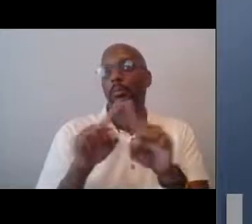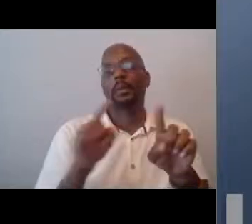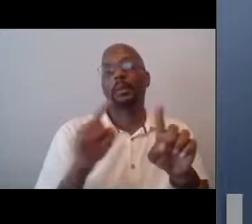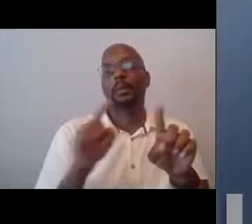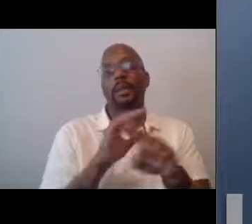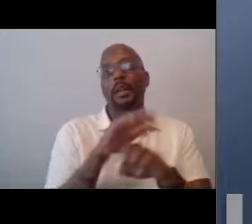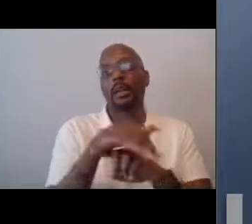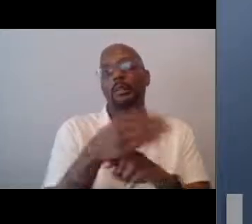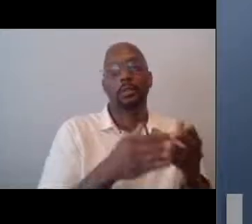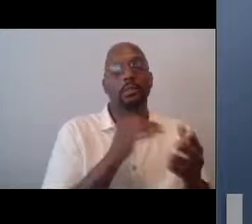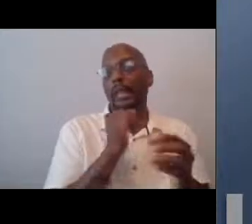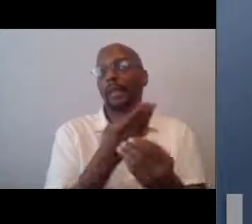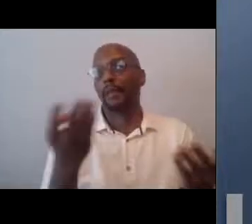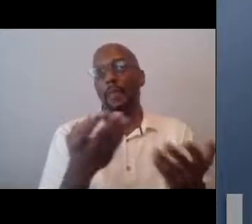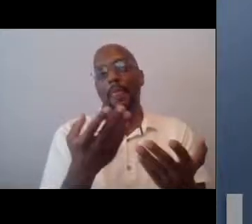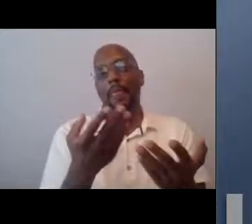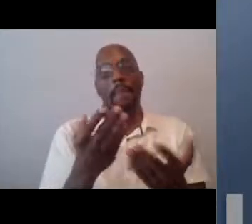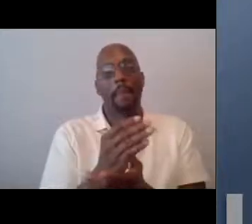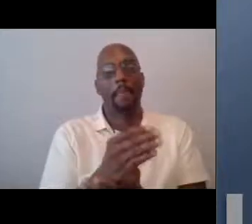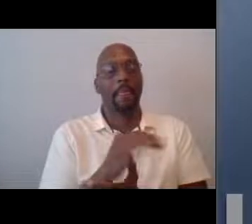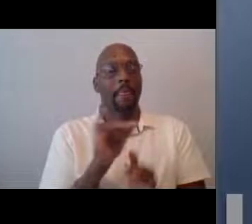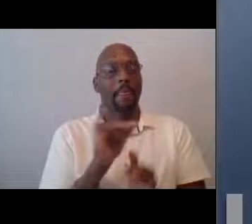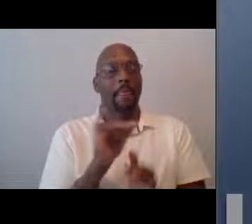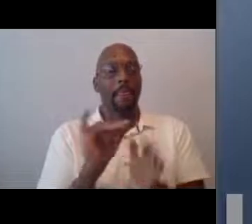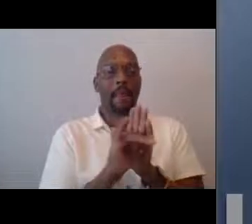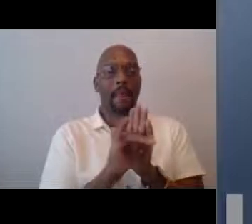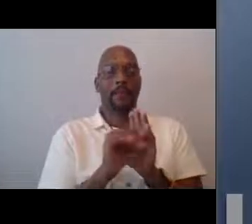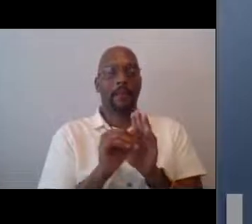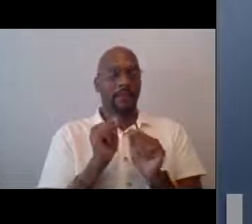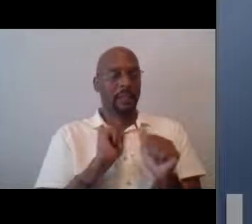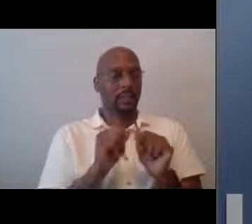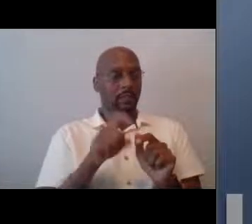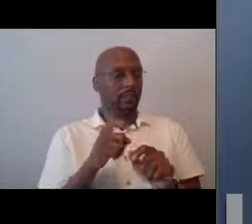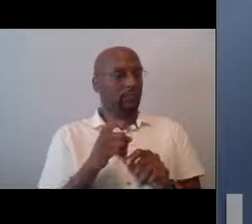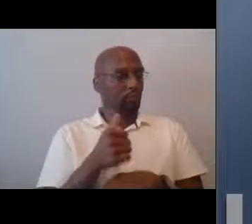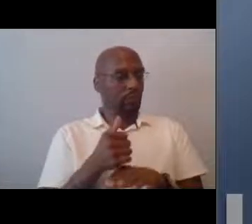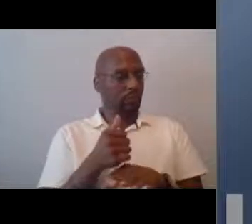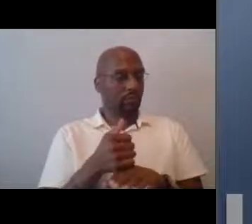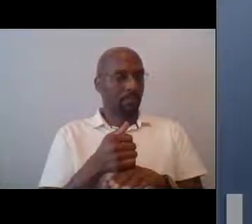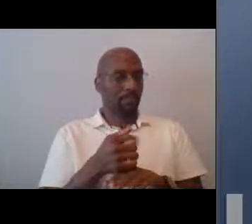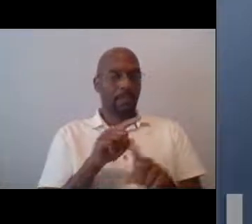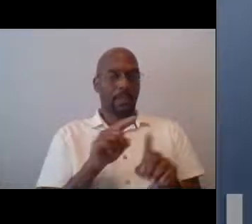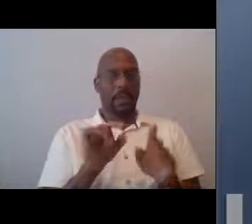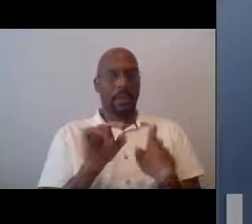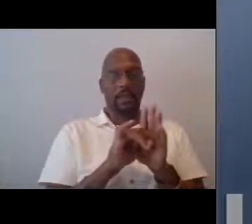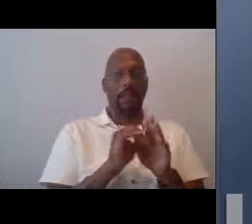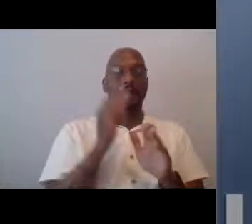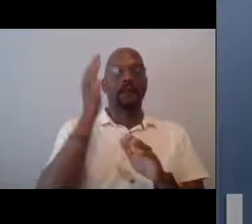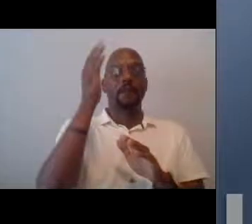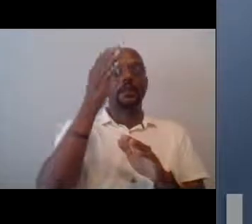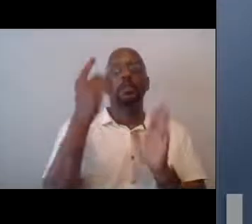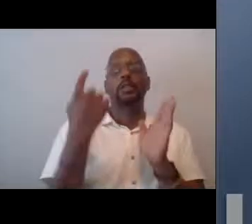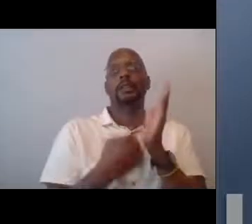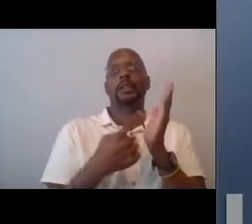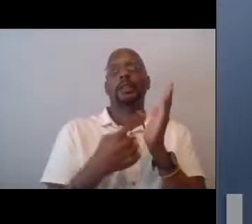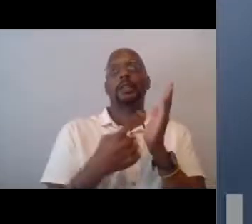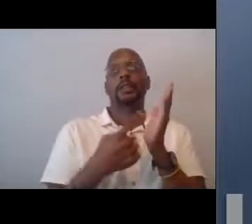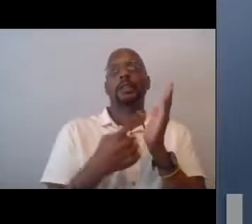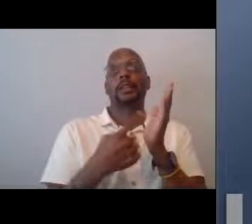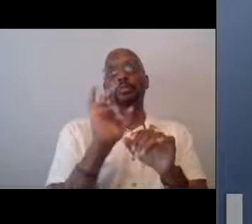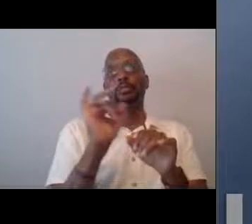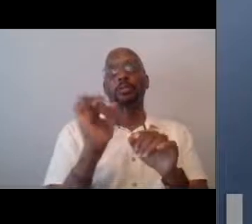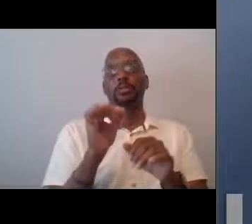what was called for in CAPTI, identified actions that need to be taken, and identified topics for future discussion. We encourage